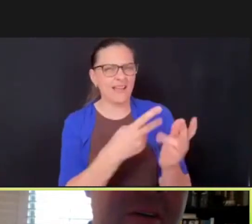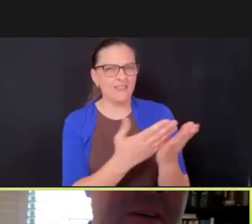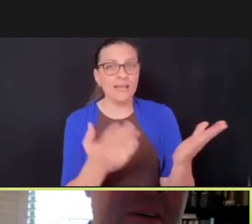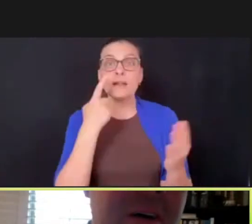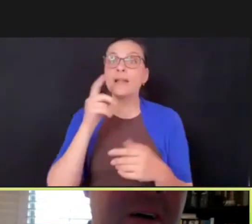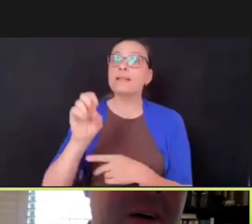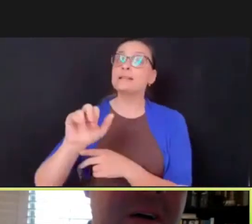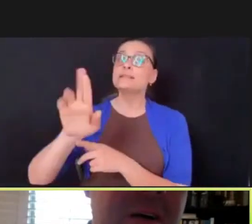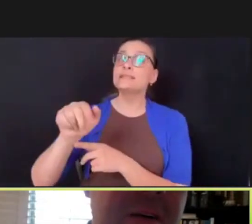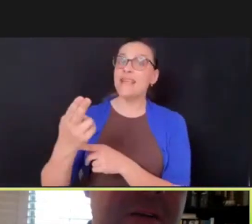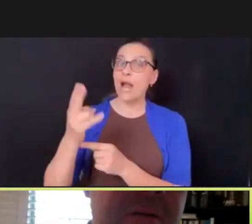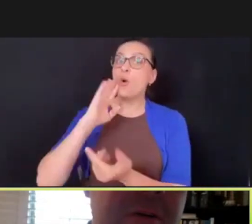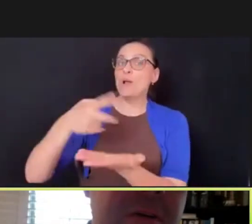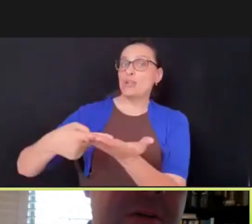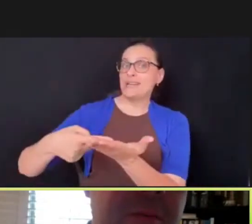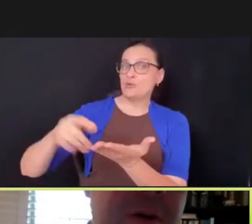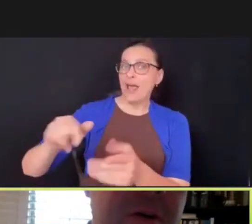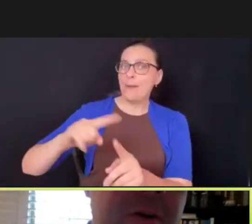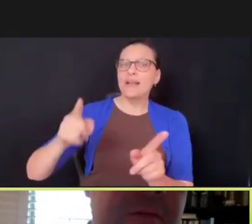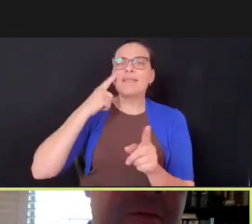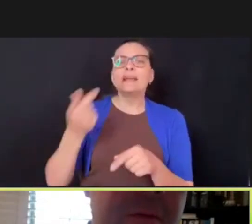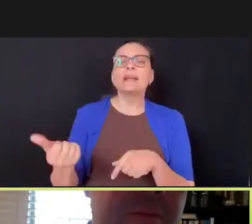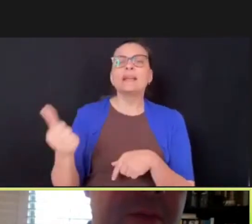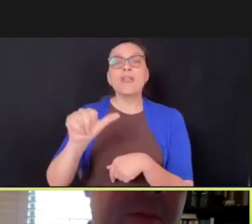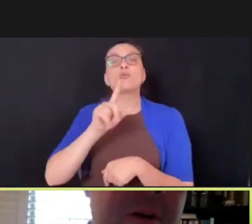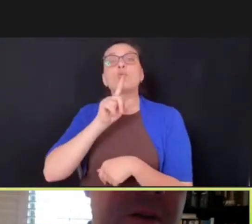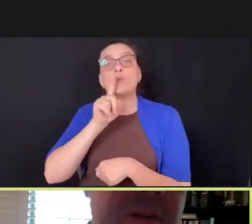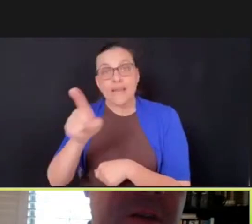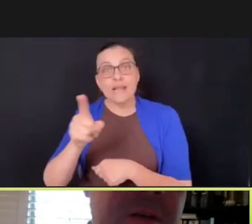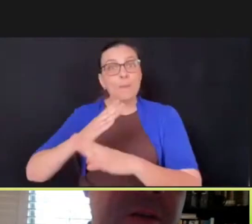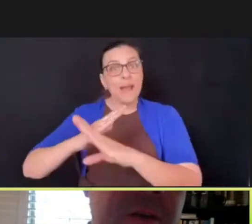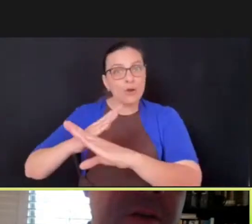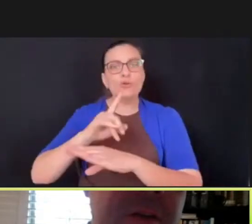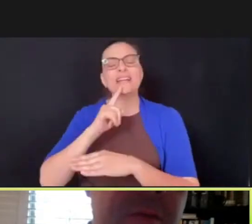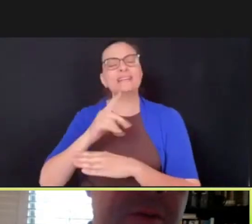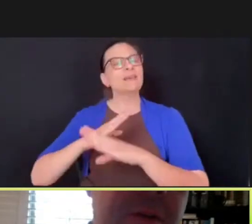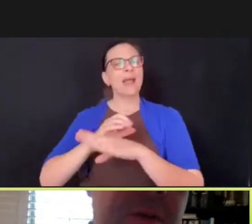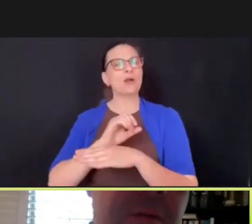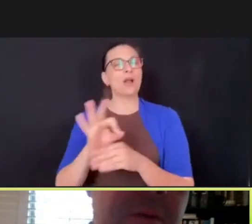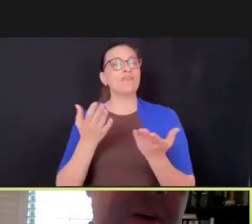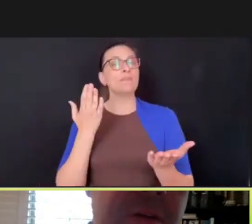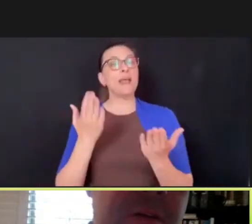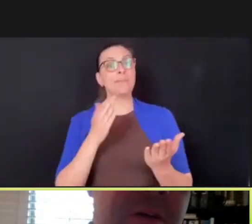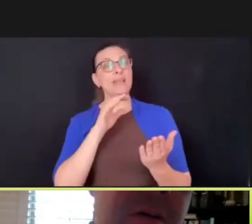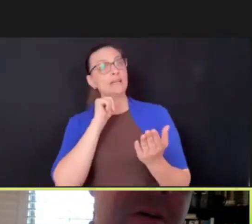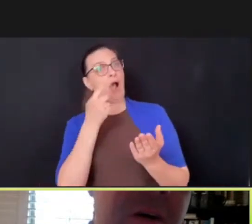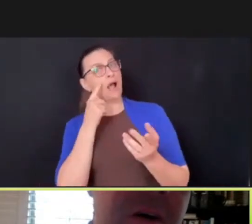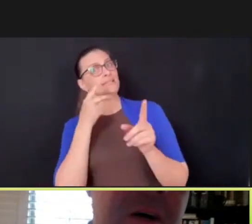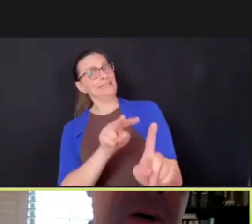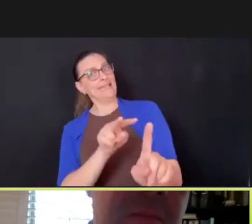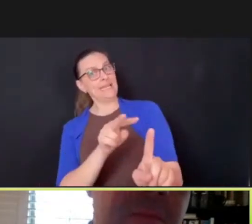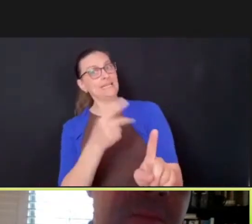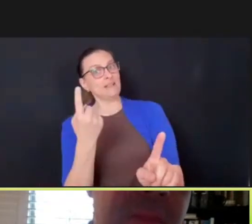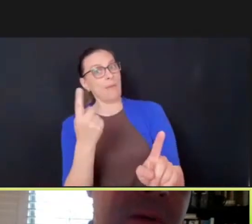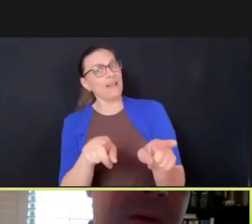barrier is the barrier of maybe not seeing something as a disability when it is.